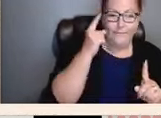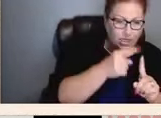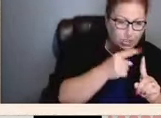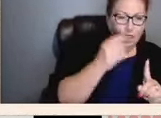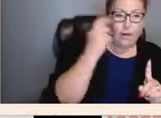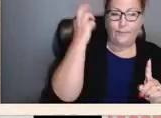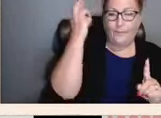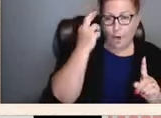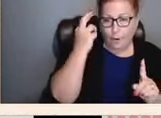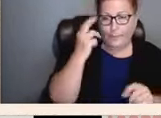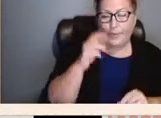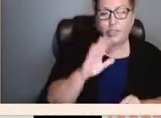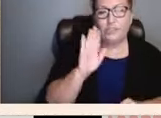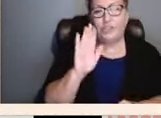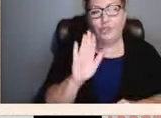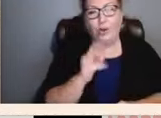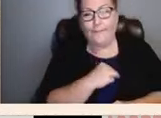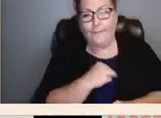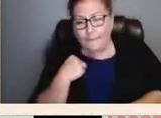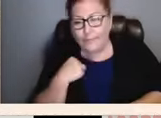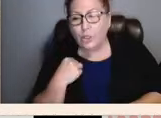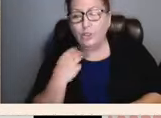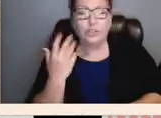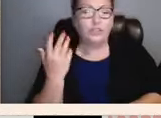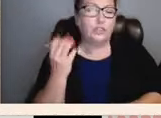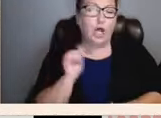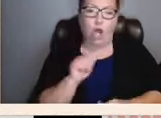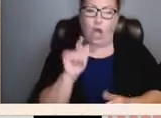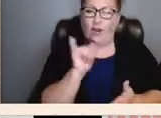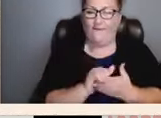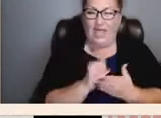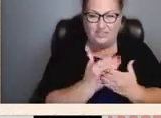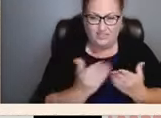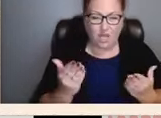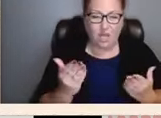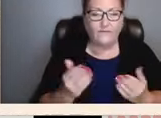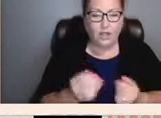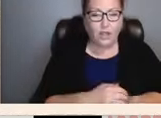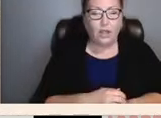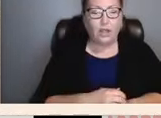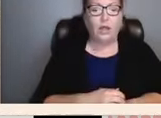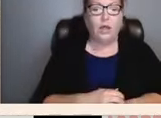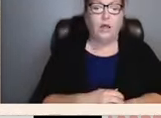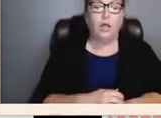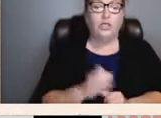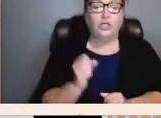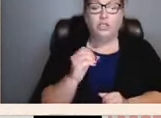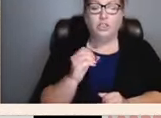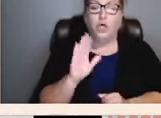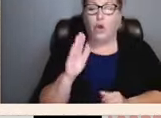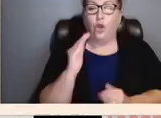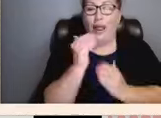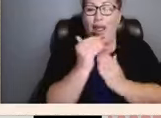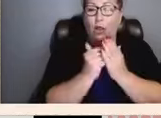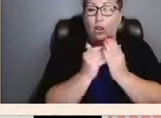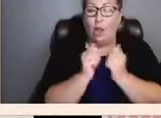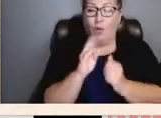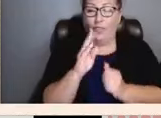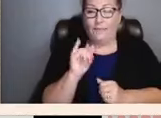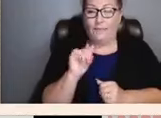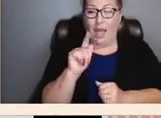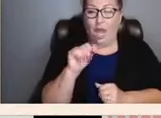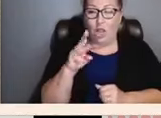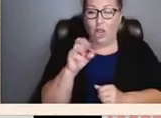your members, all of that stuff. So your outline with your bylaws typically looks like